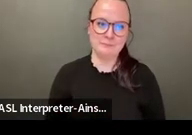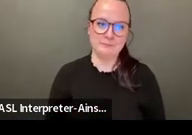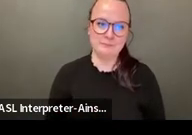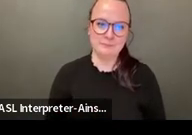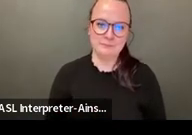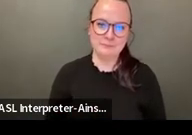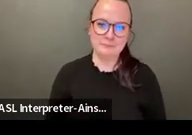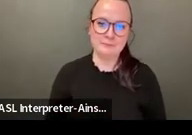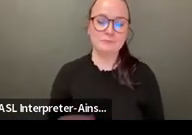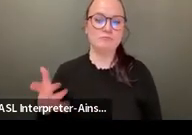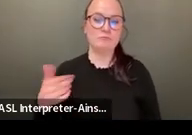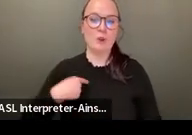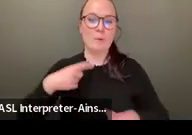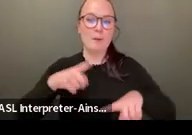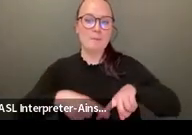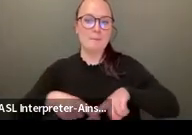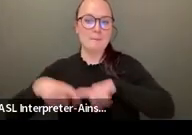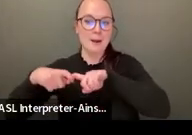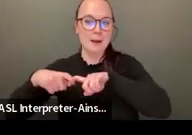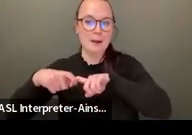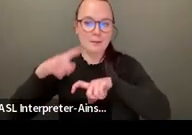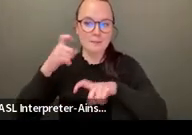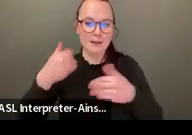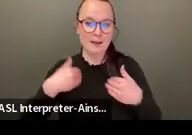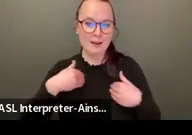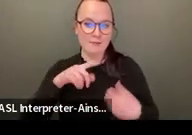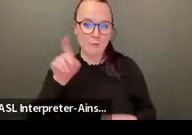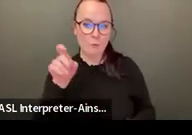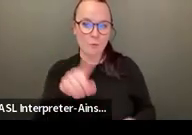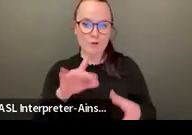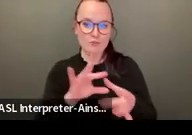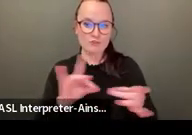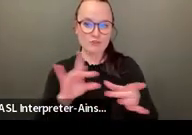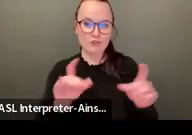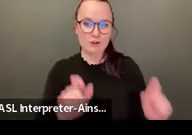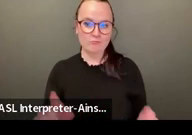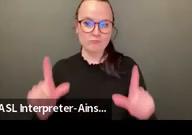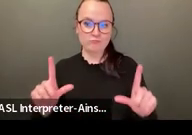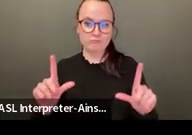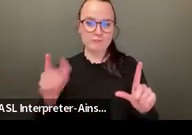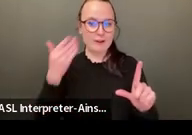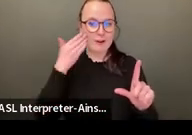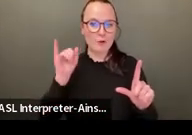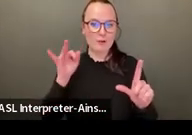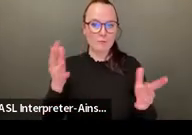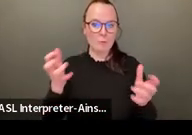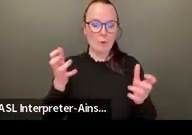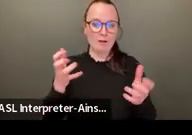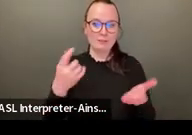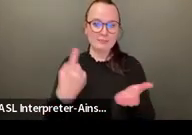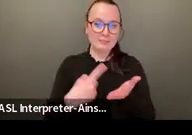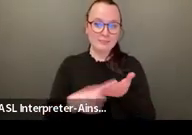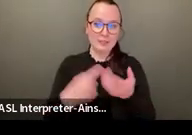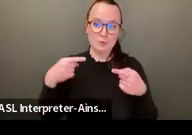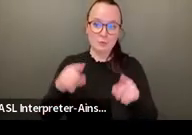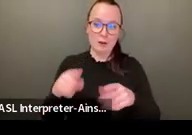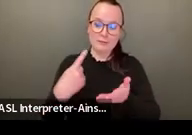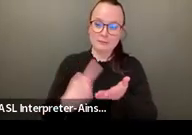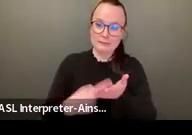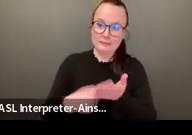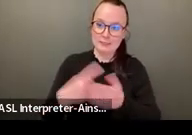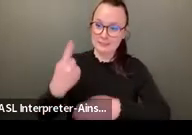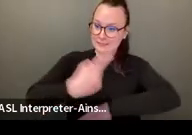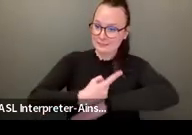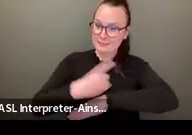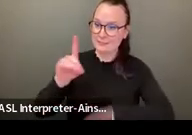So I'm just pausing because there is a question in the chat box. I don't know if you wanted to address it while we're talking about the dates.